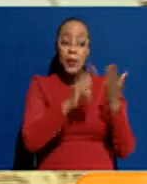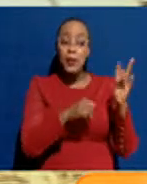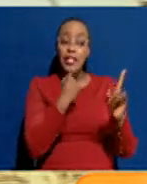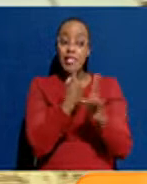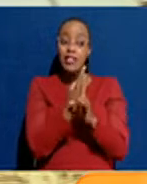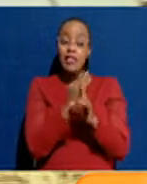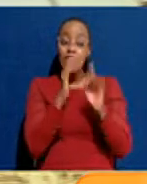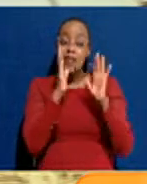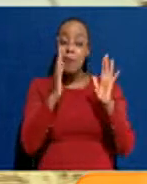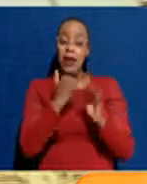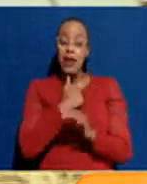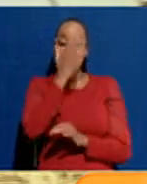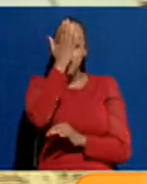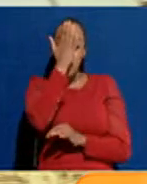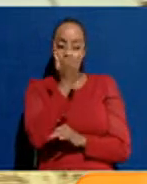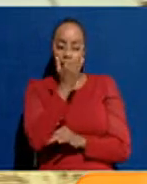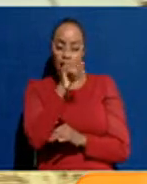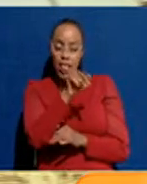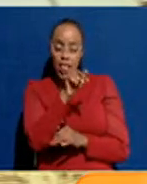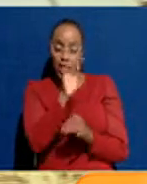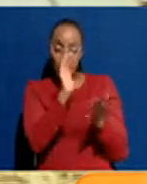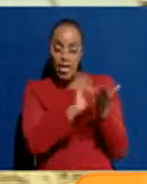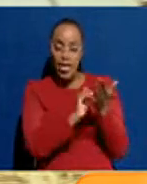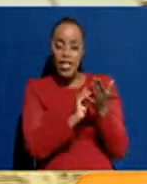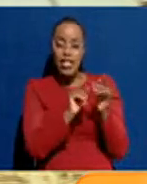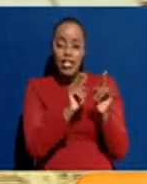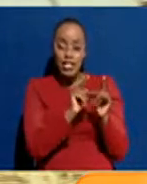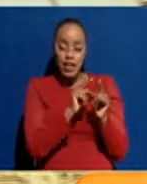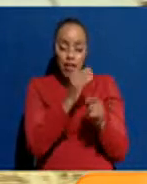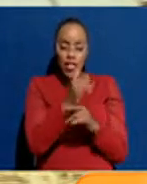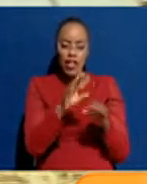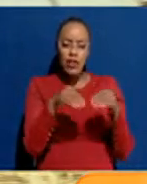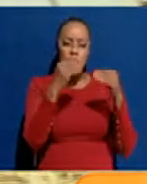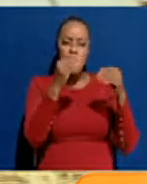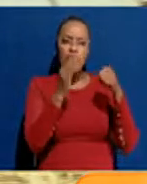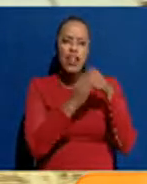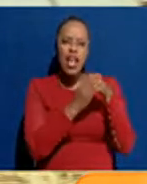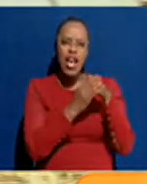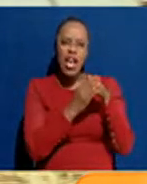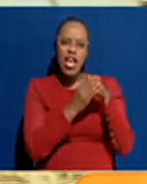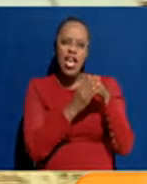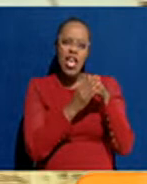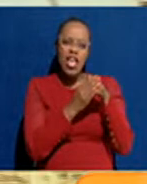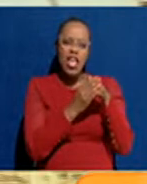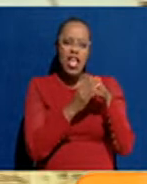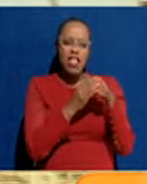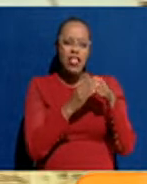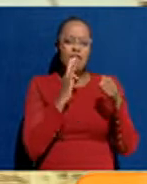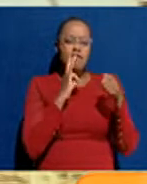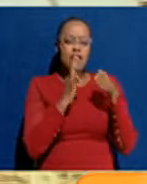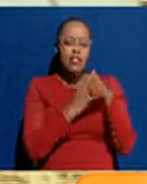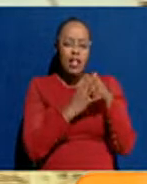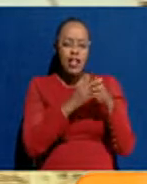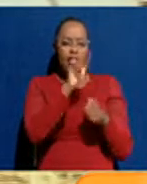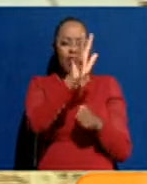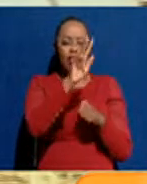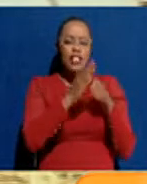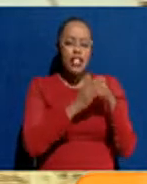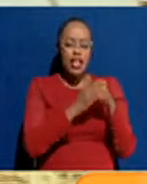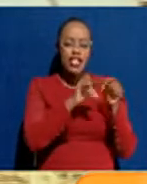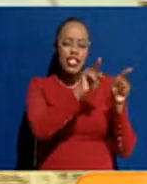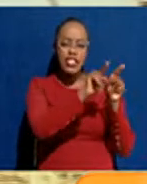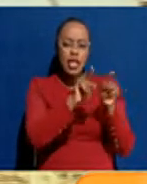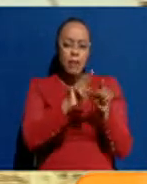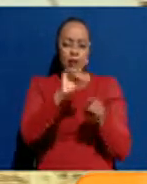that. Because based, and again, that the hydrology is giving you the 839, of